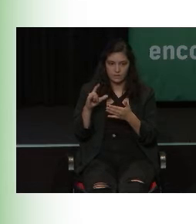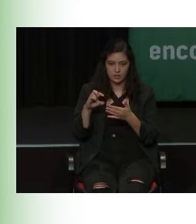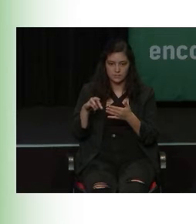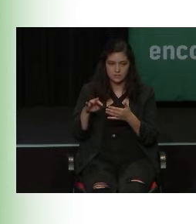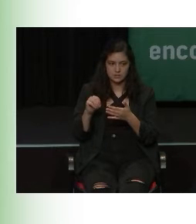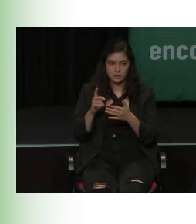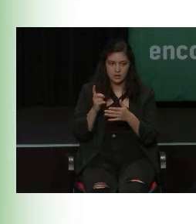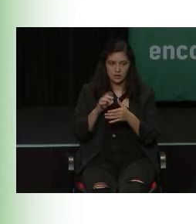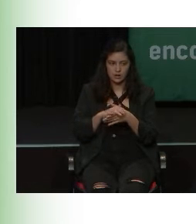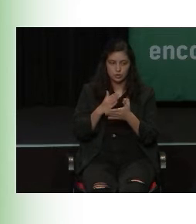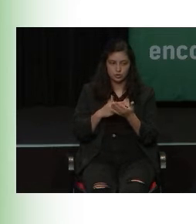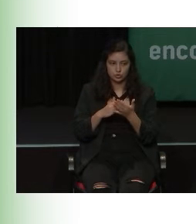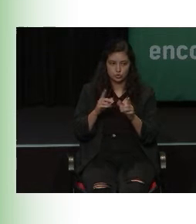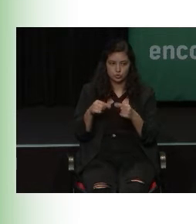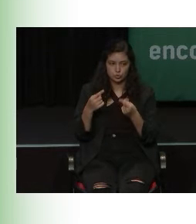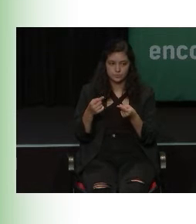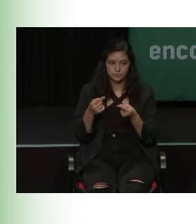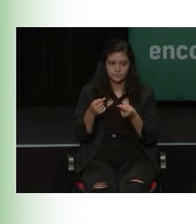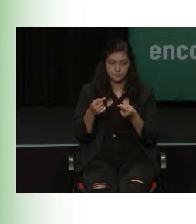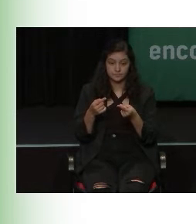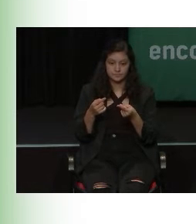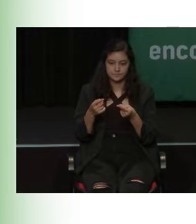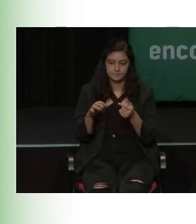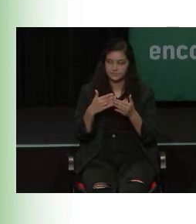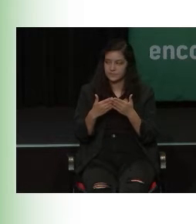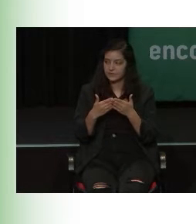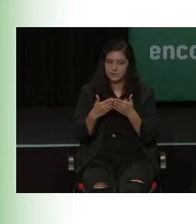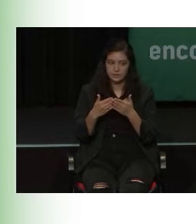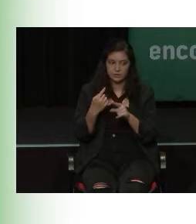In another study, the same molecule and 4